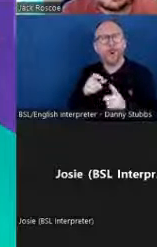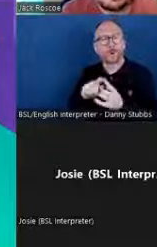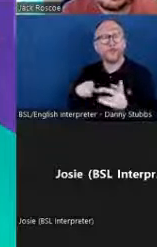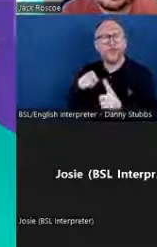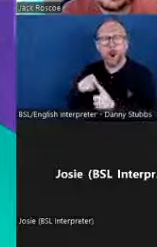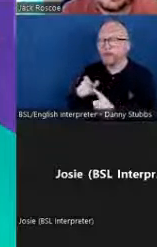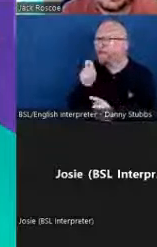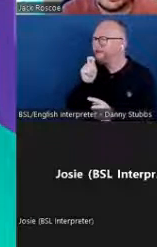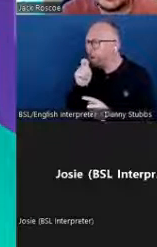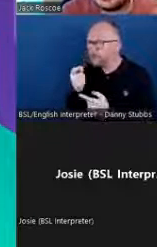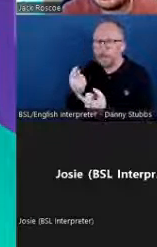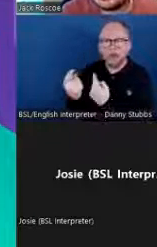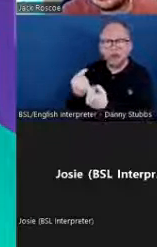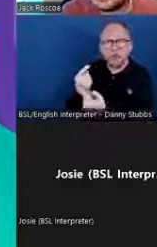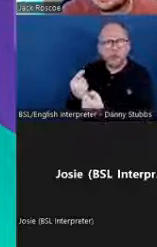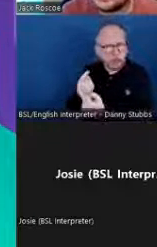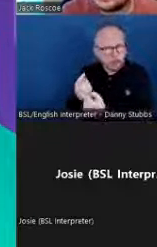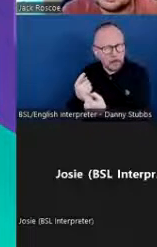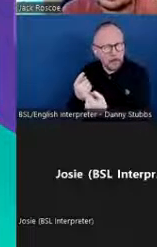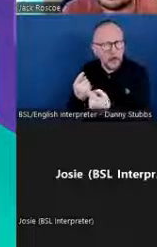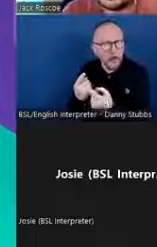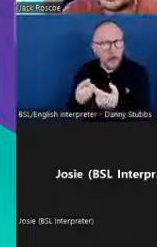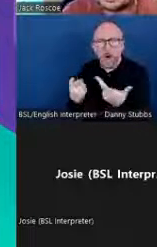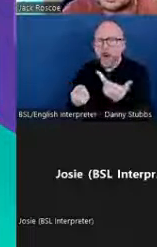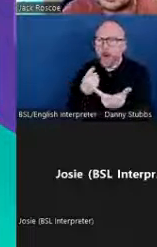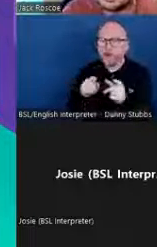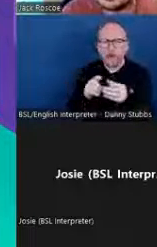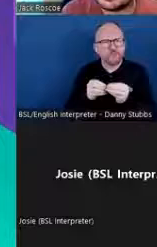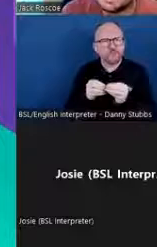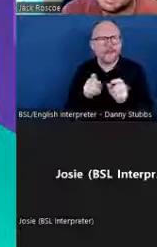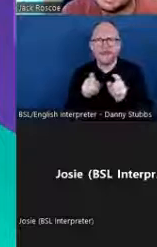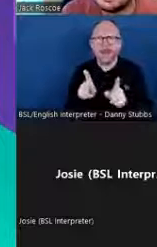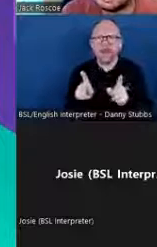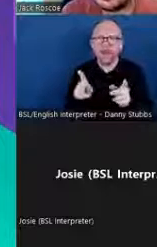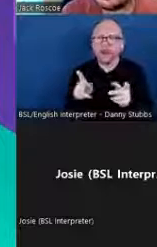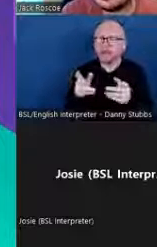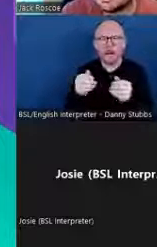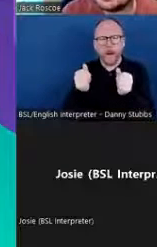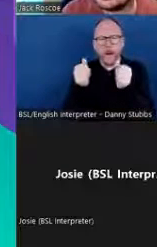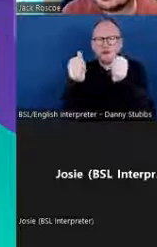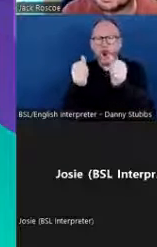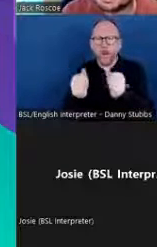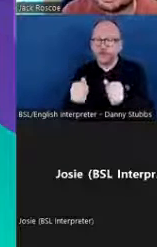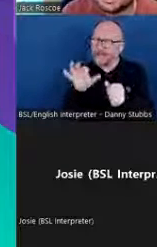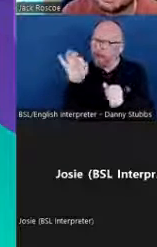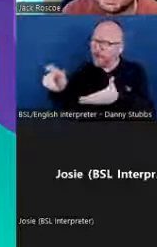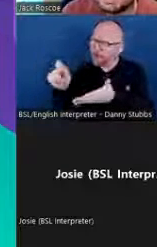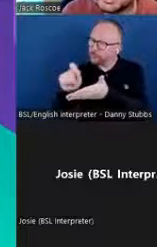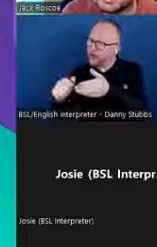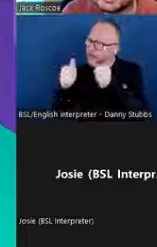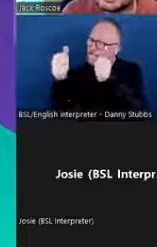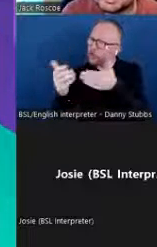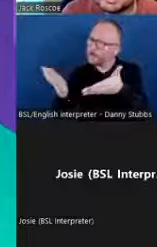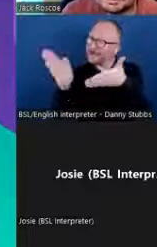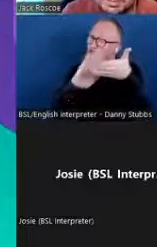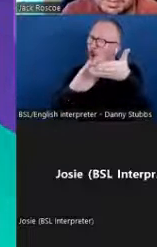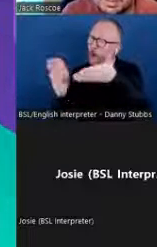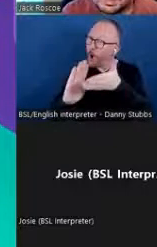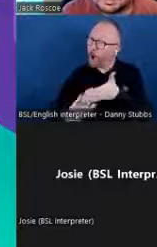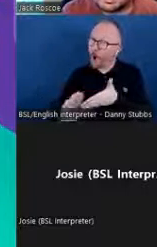like a post-it note on a wall or putting a token in a box might be a convenient or attractive way for people to